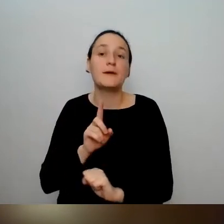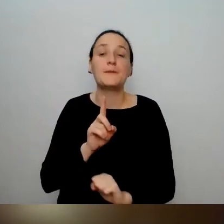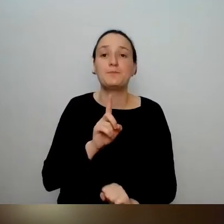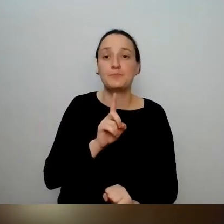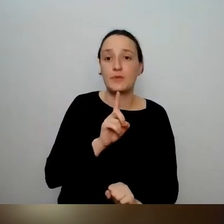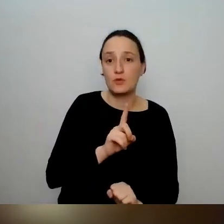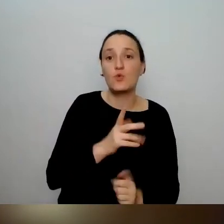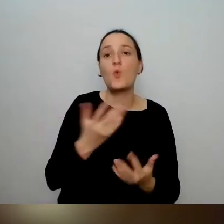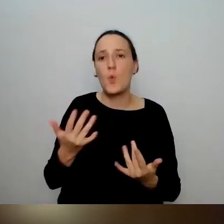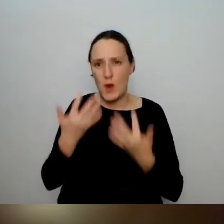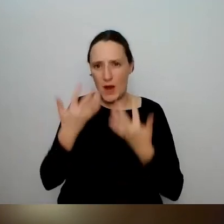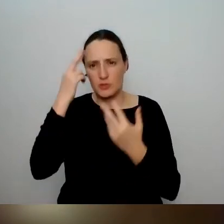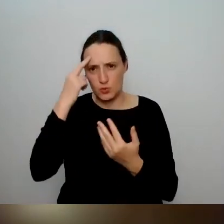helps.